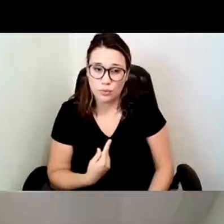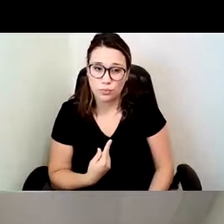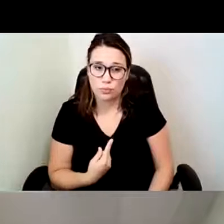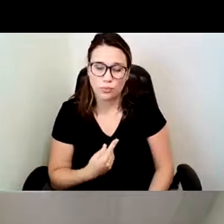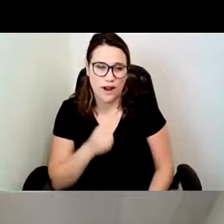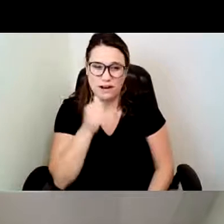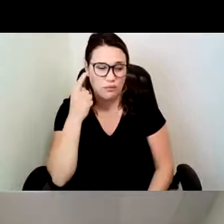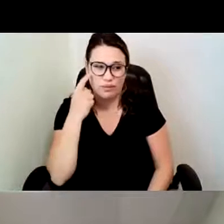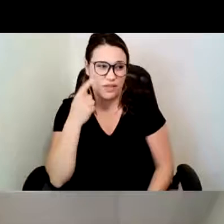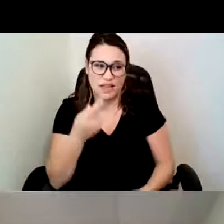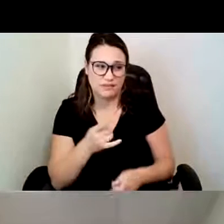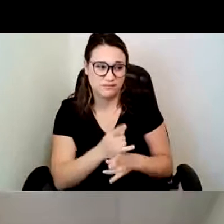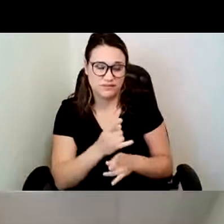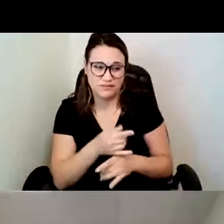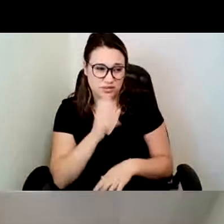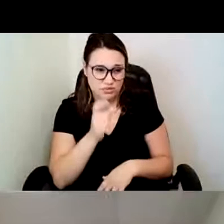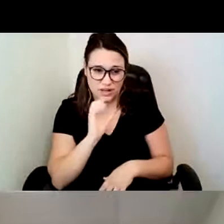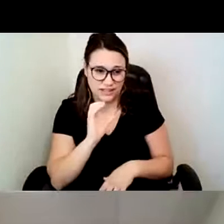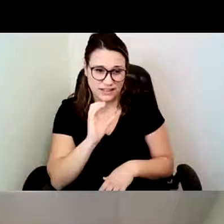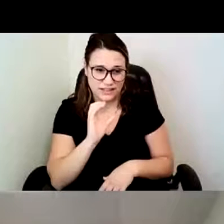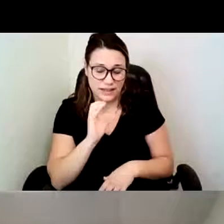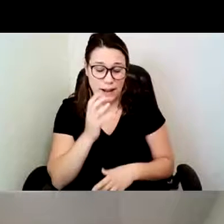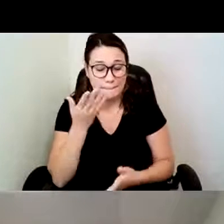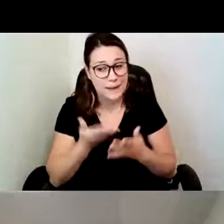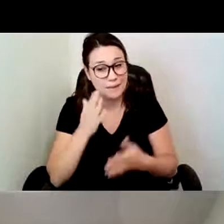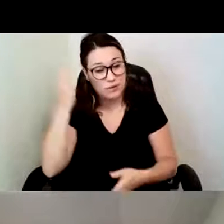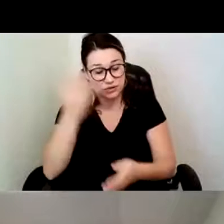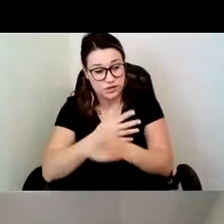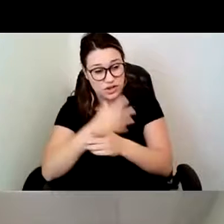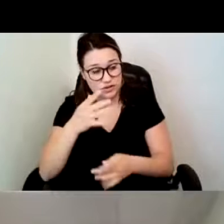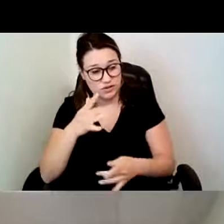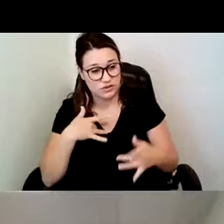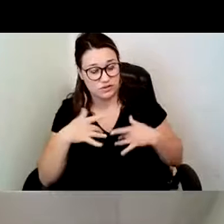And maybe that's what your son's worried about.